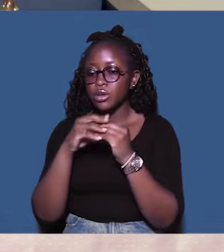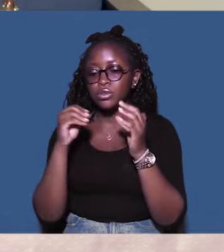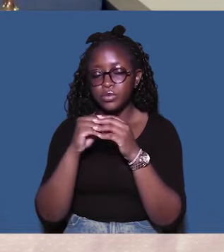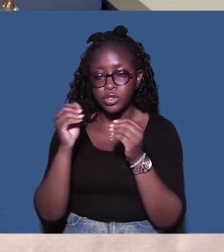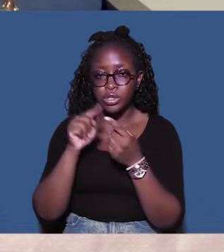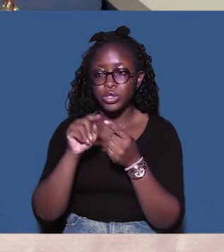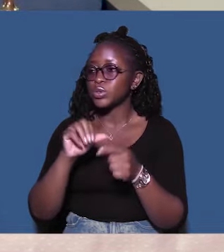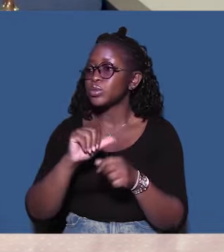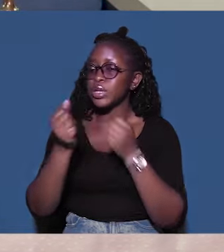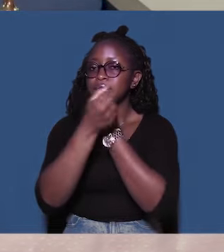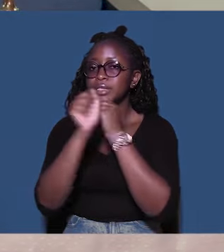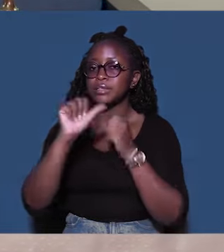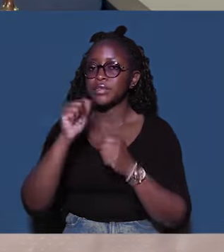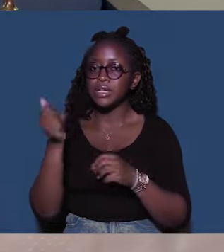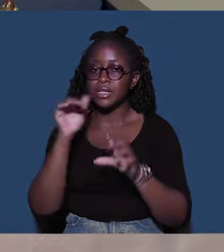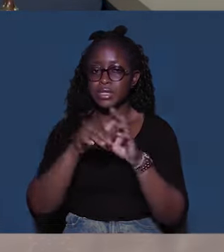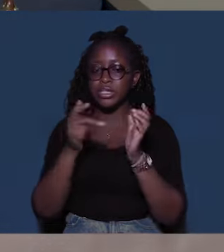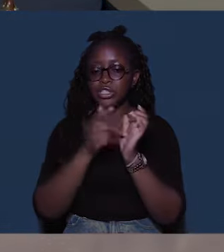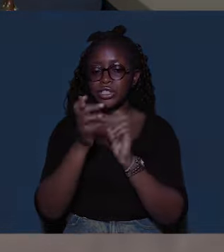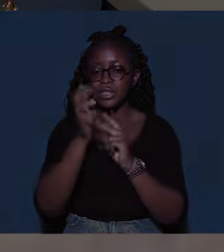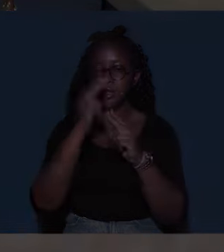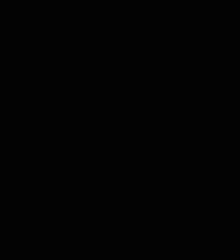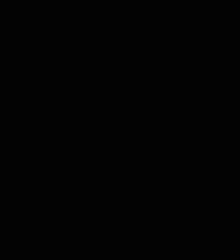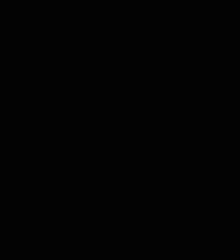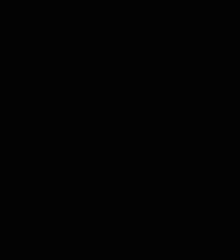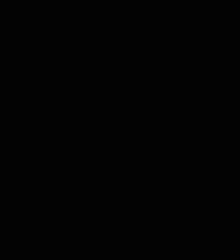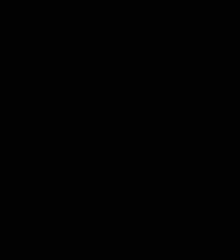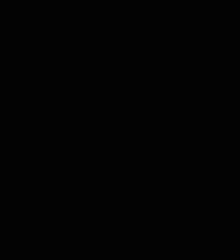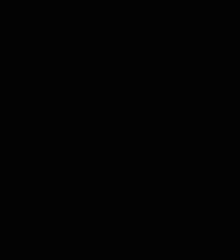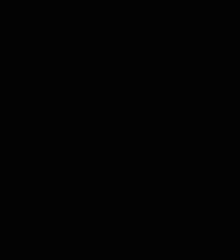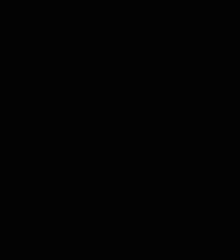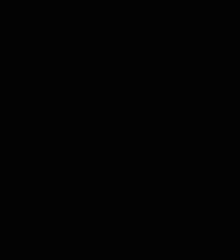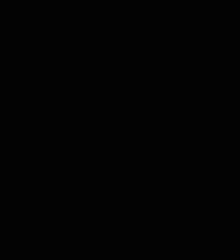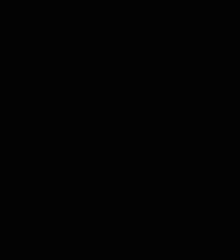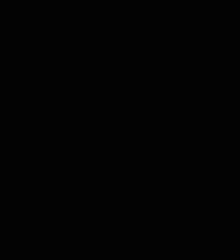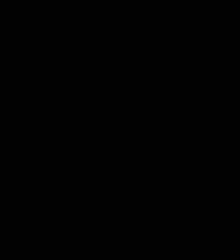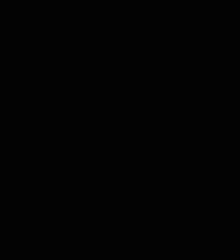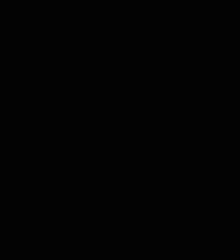that we may save others. In Jesus' name we pray. Amen. May the Lord bless you.